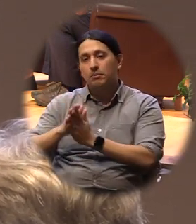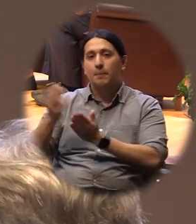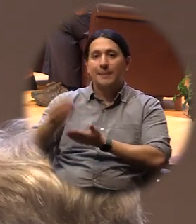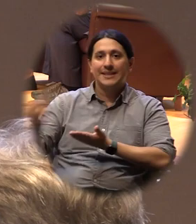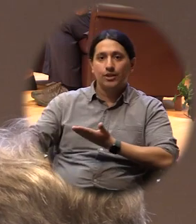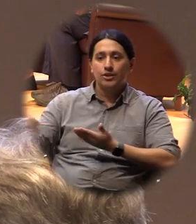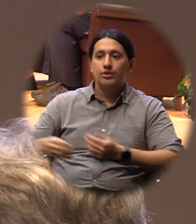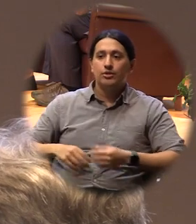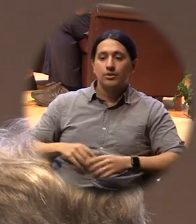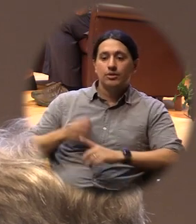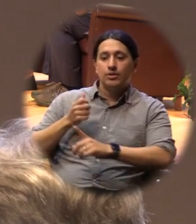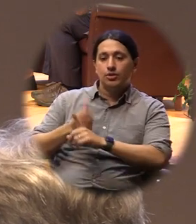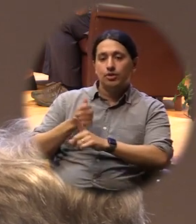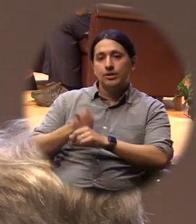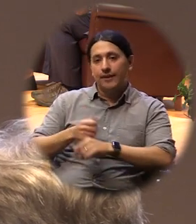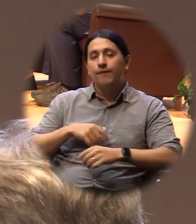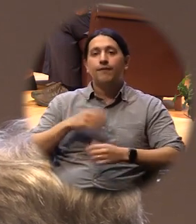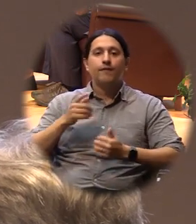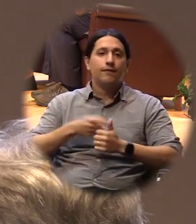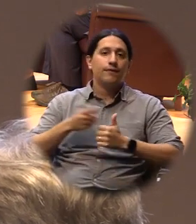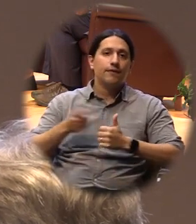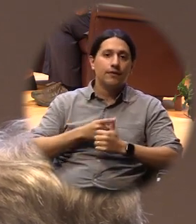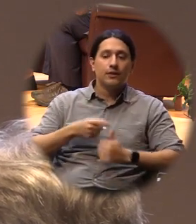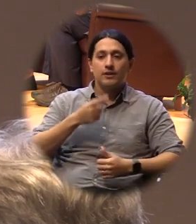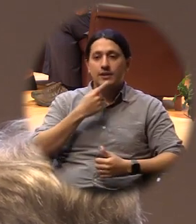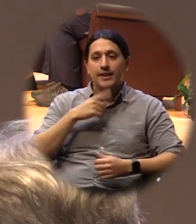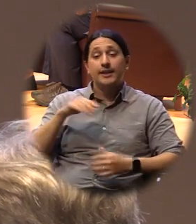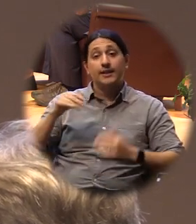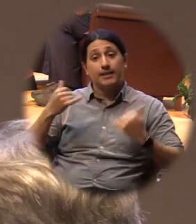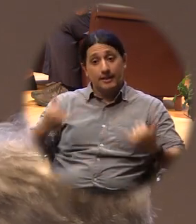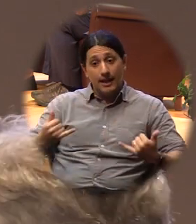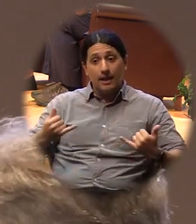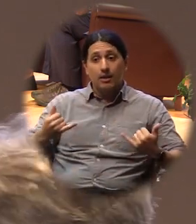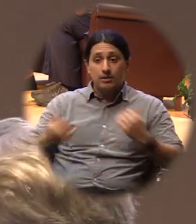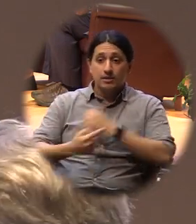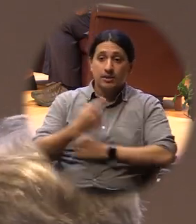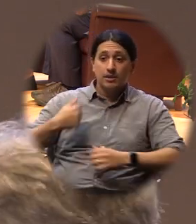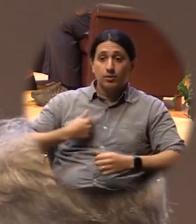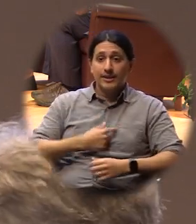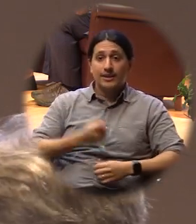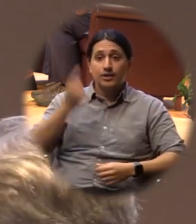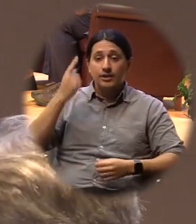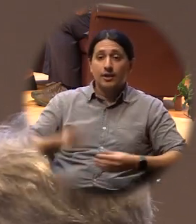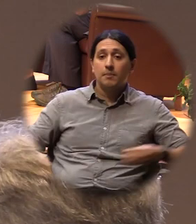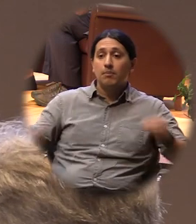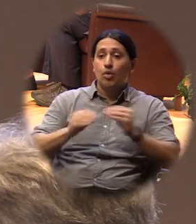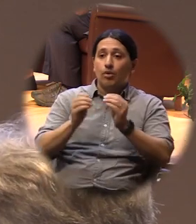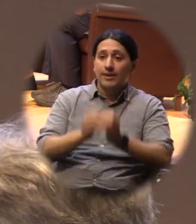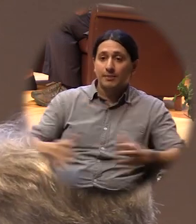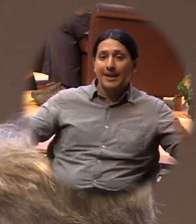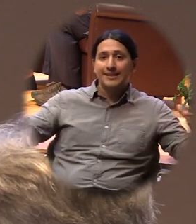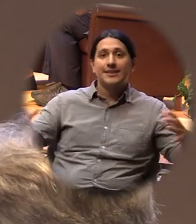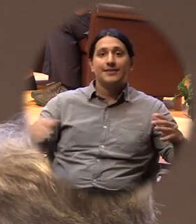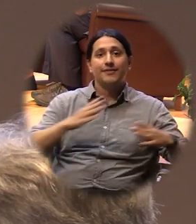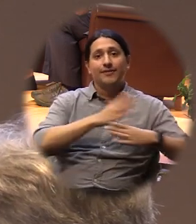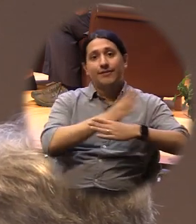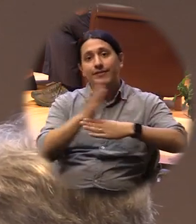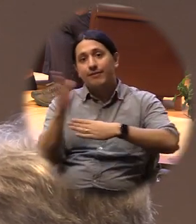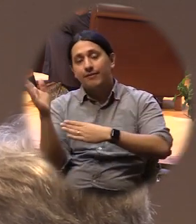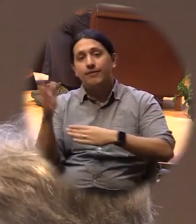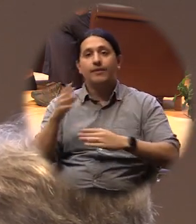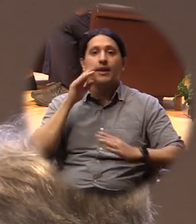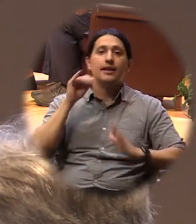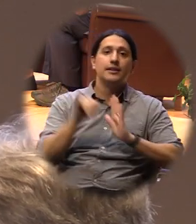large, reflecting that there is now an understanding of more expansive identities than what like the